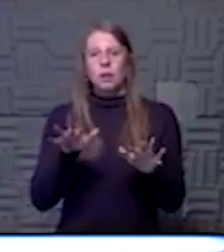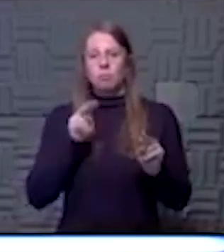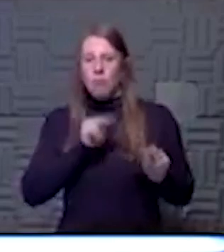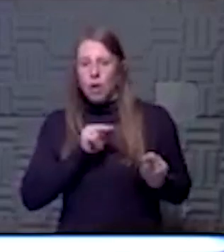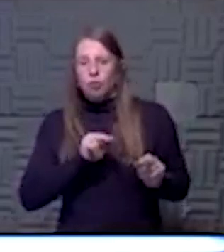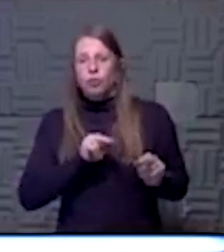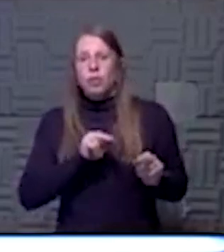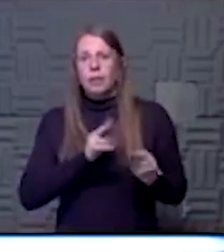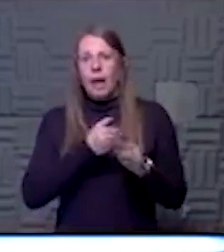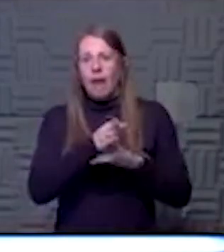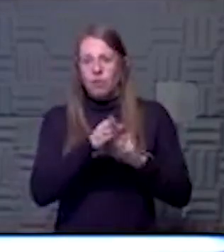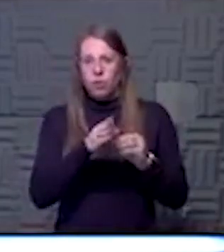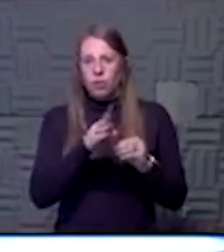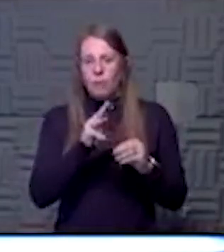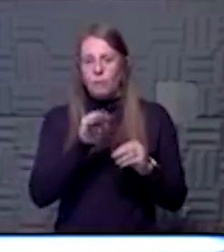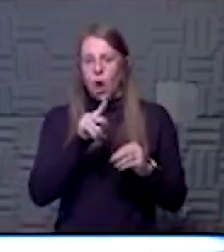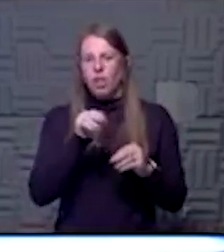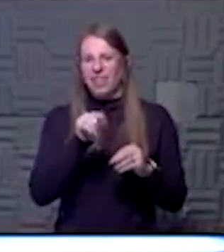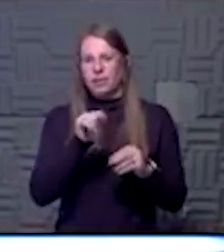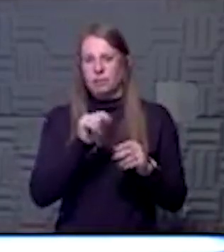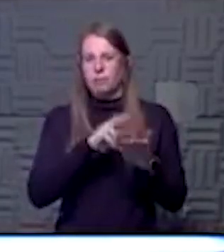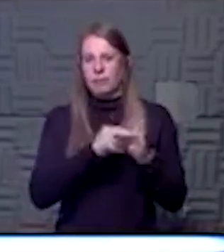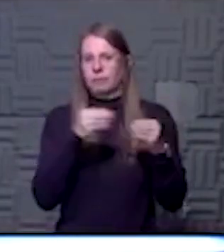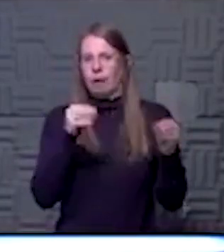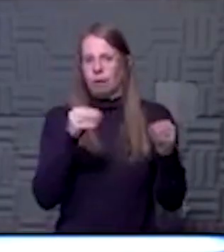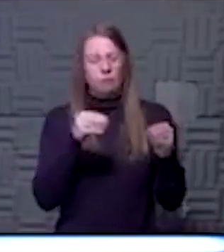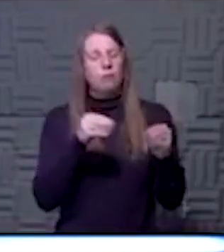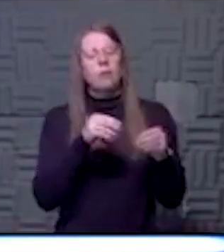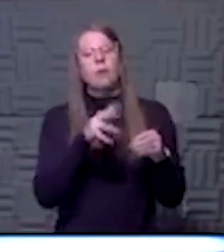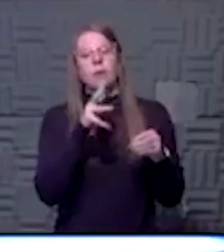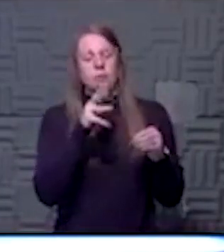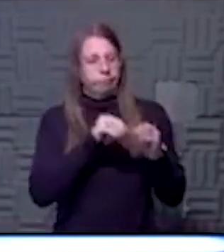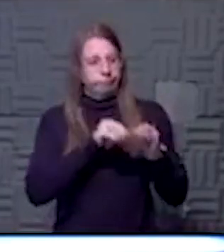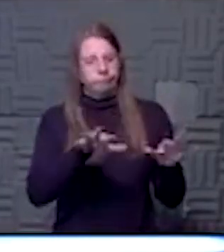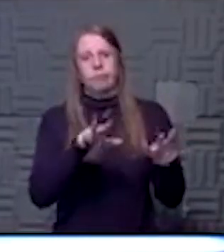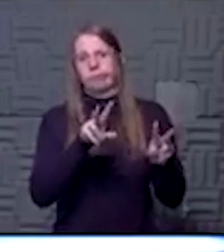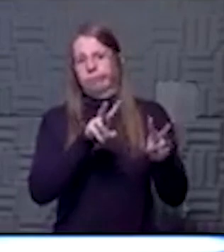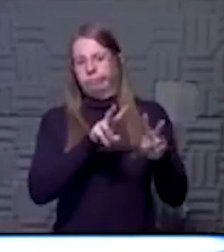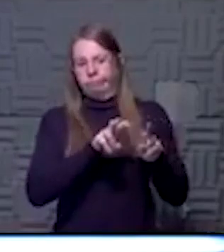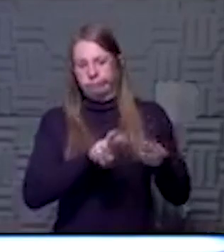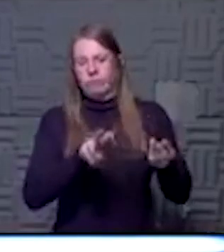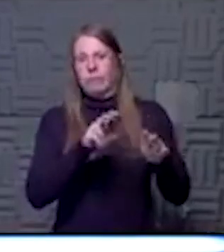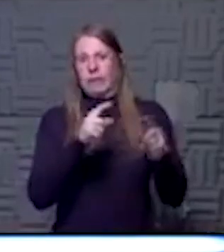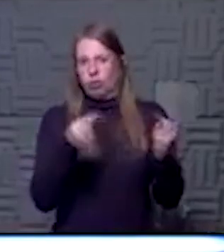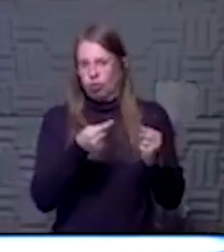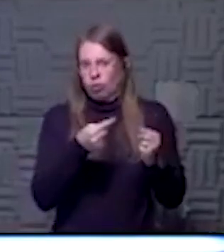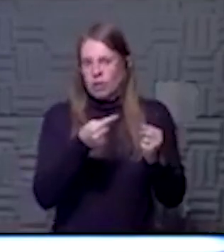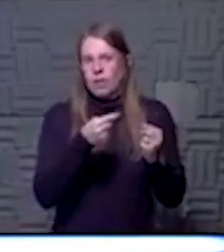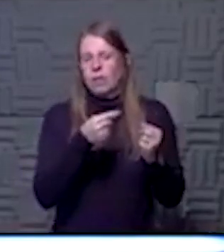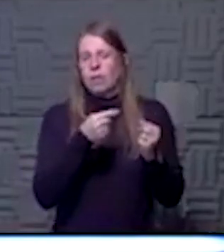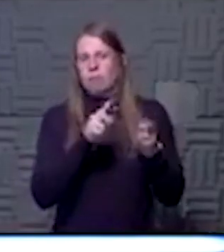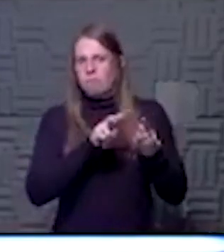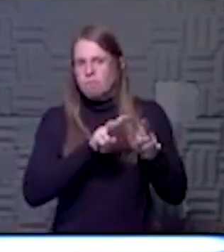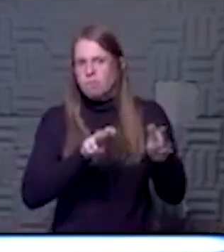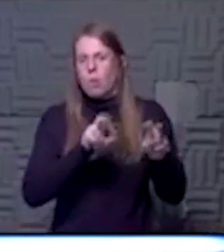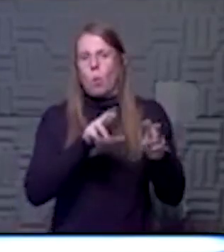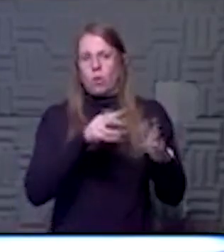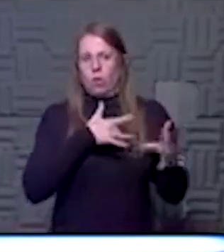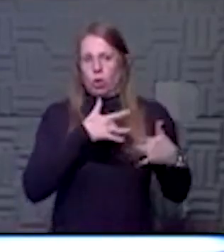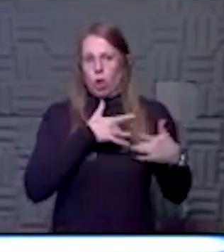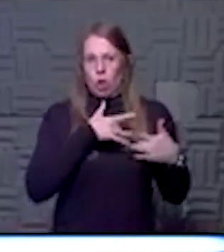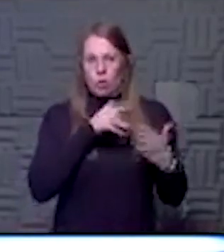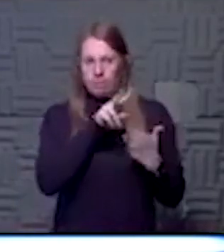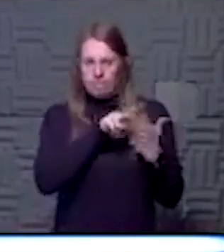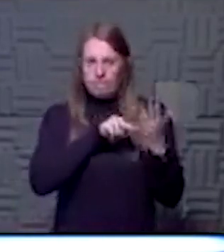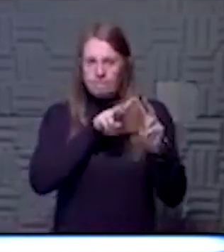goes on. We'll be looking at everything that's going into any kind of injury or concerns that are